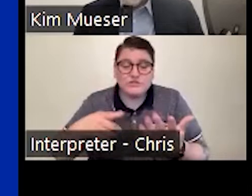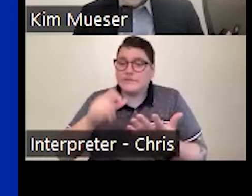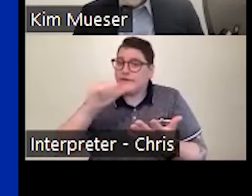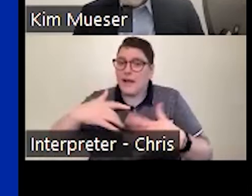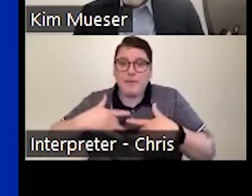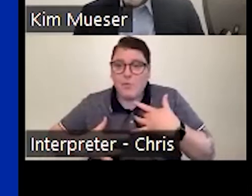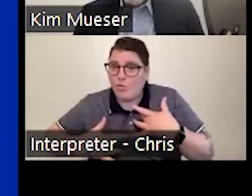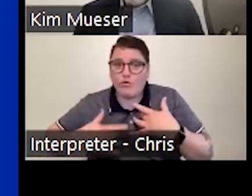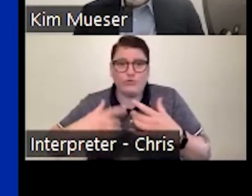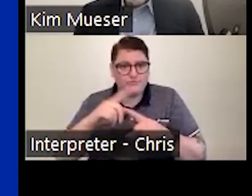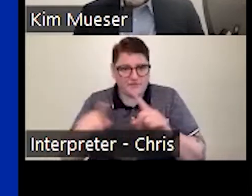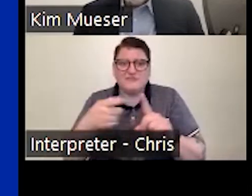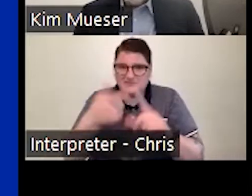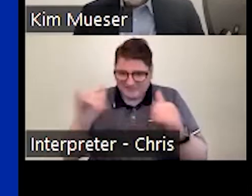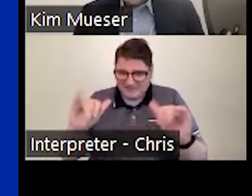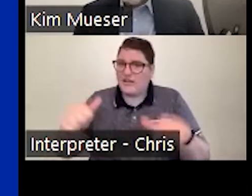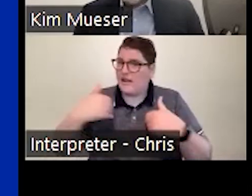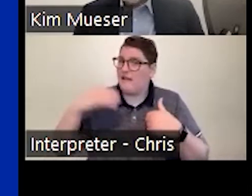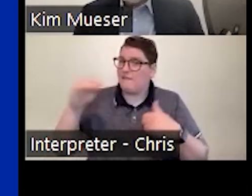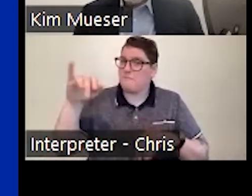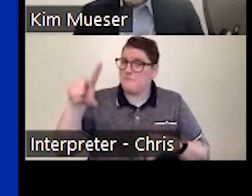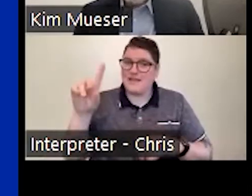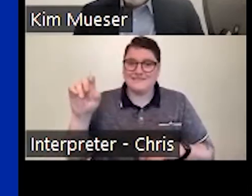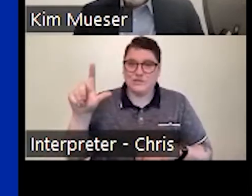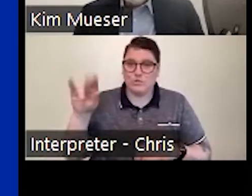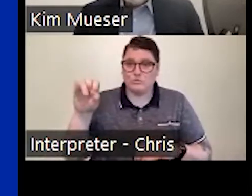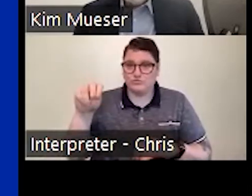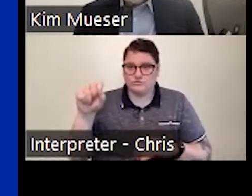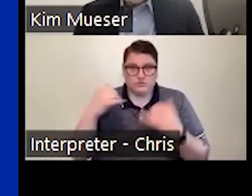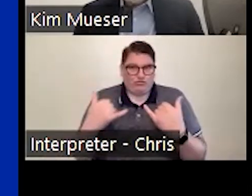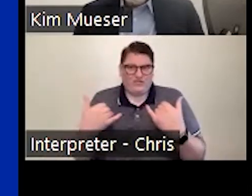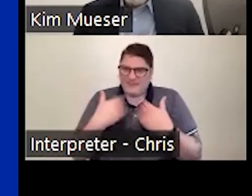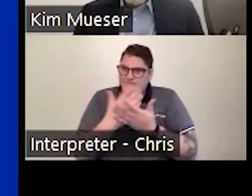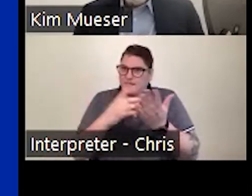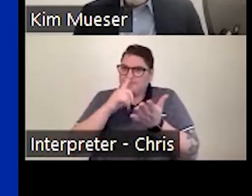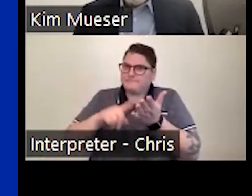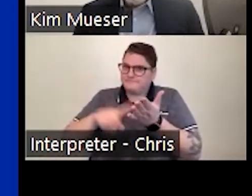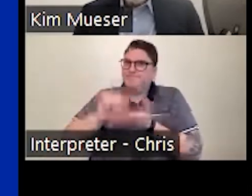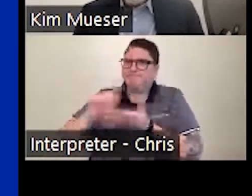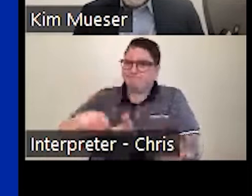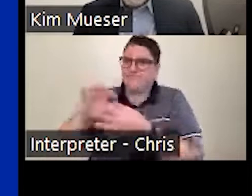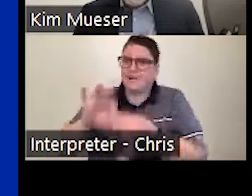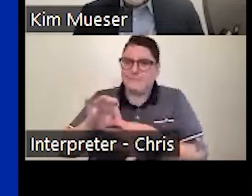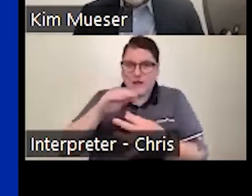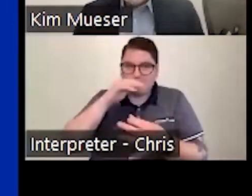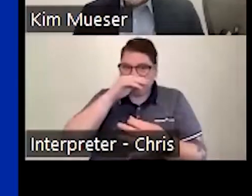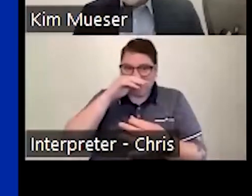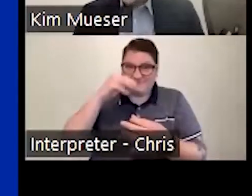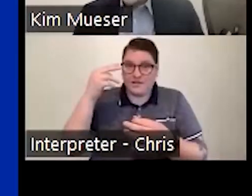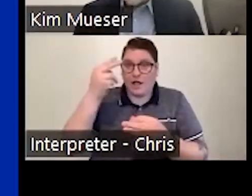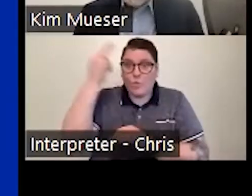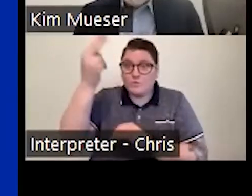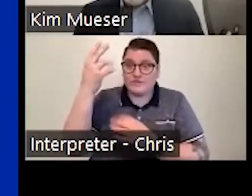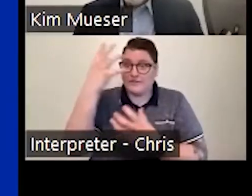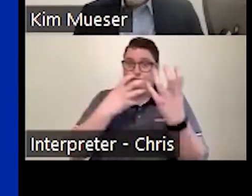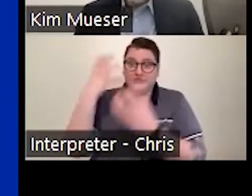disorder. There is, for example, very interesting literature on the experience of hallucinations of a lost